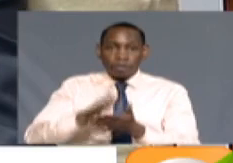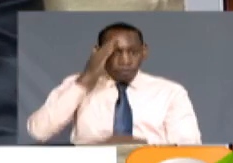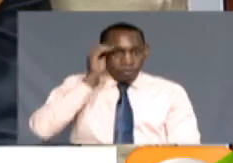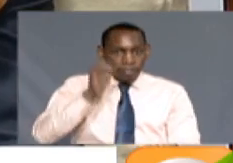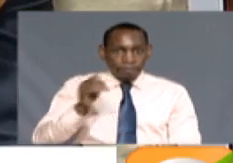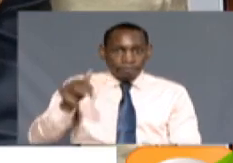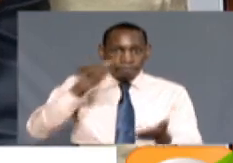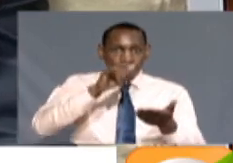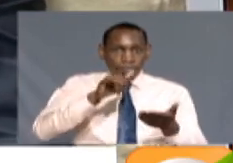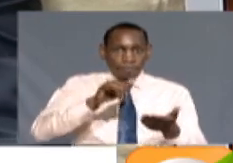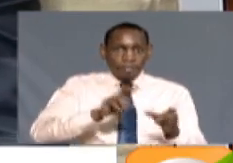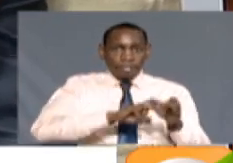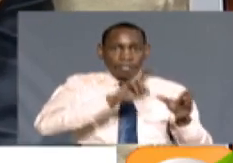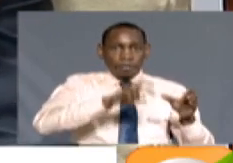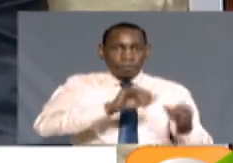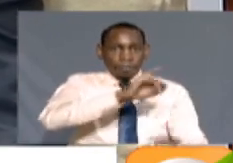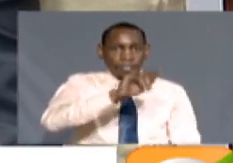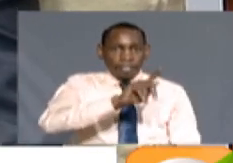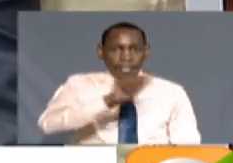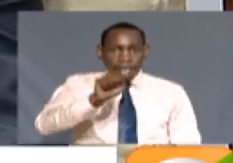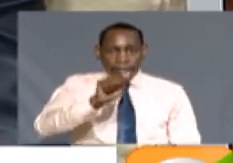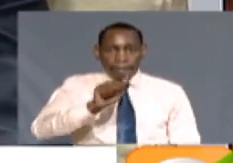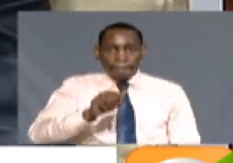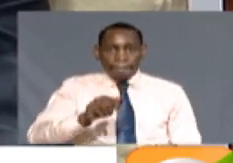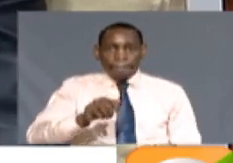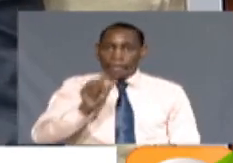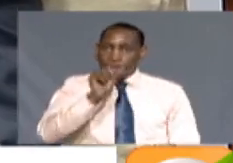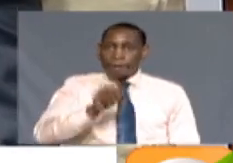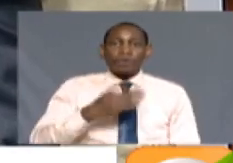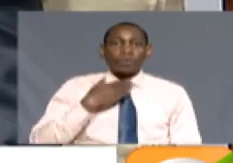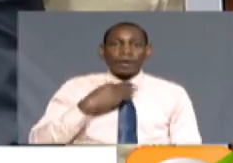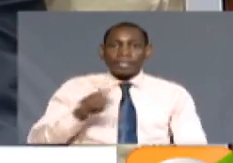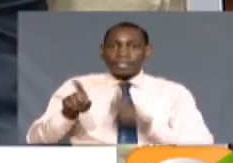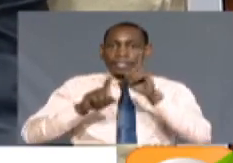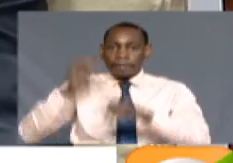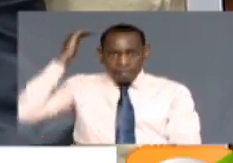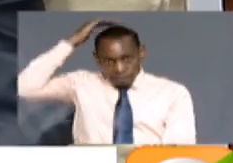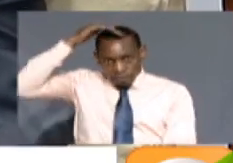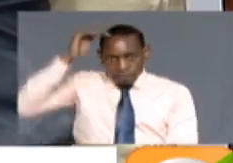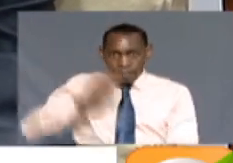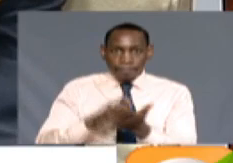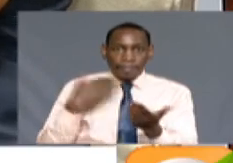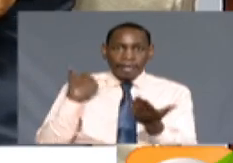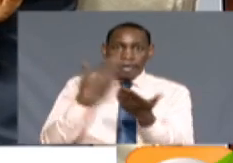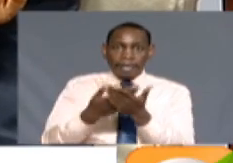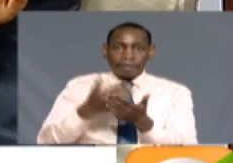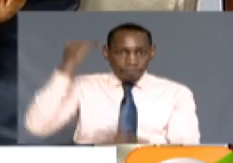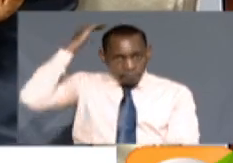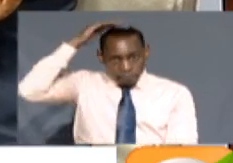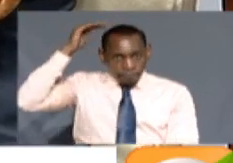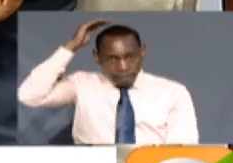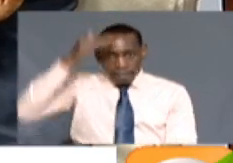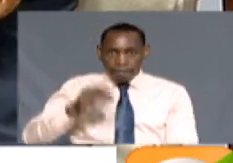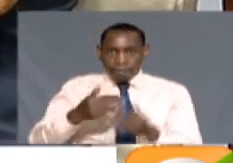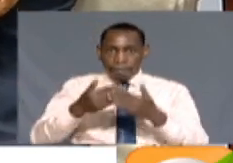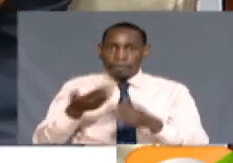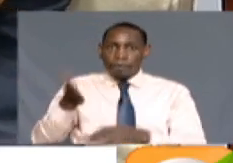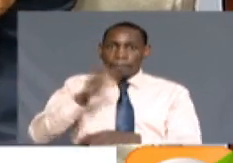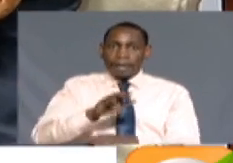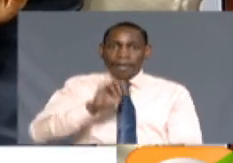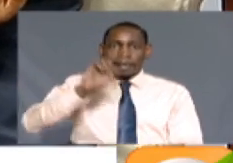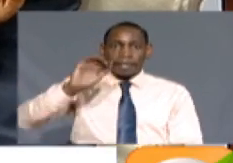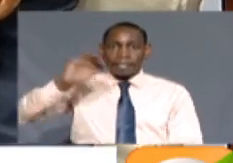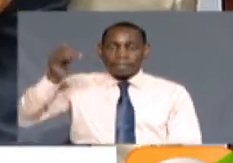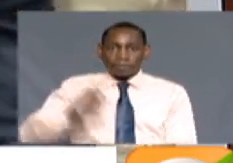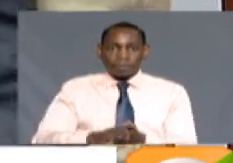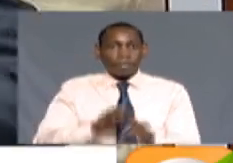Jomo Kenyatta Airport and this person is going to Dubai, he will arrive in Dubai before you come back to the city. Yes. You're still in traffic. You are still in